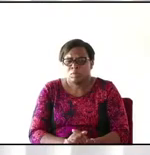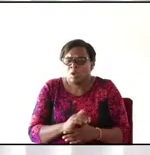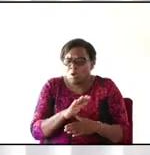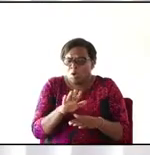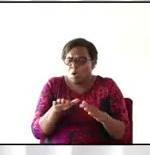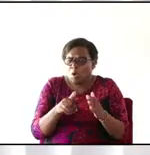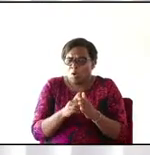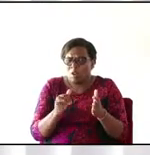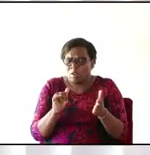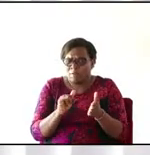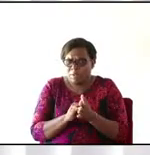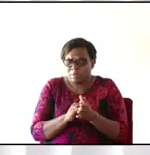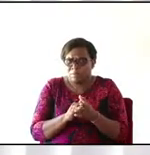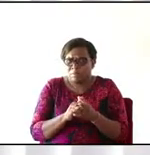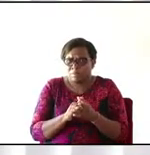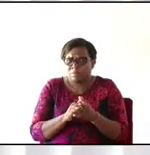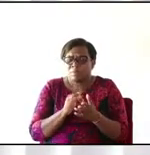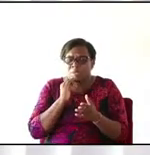of community.